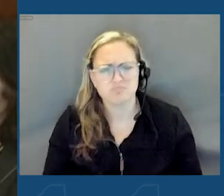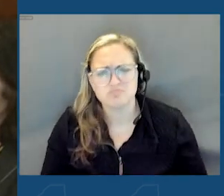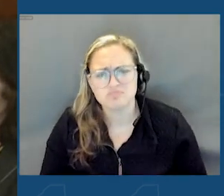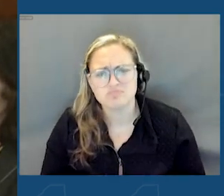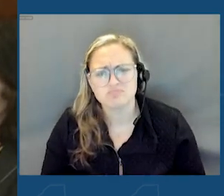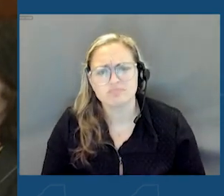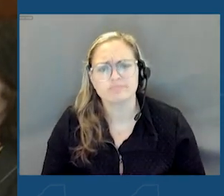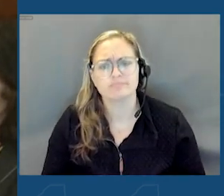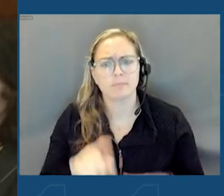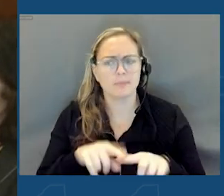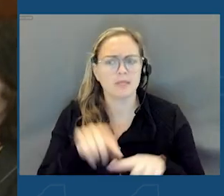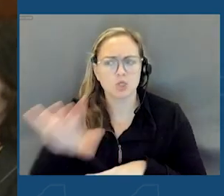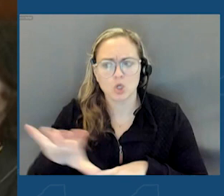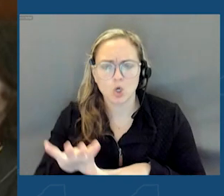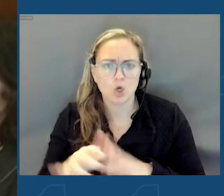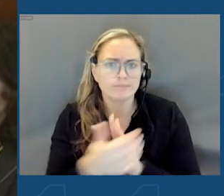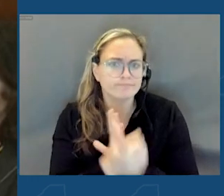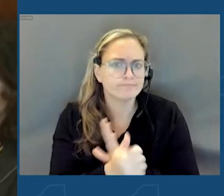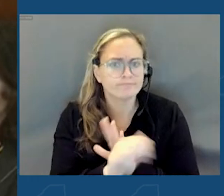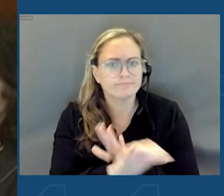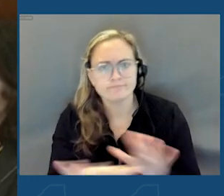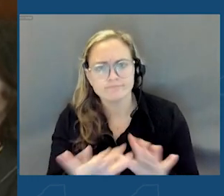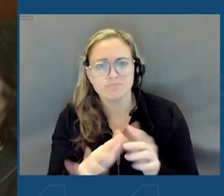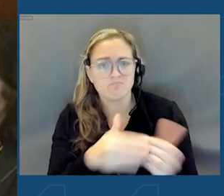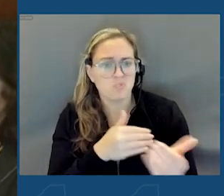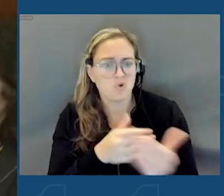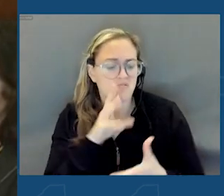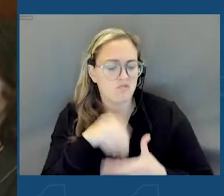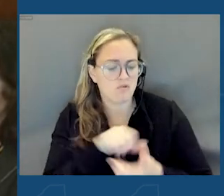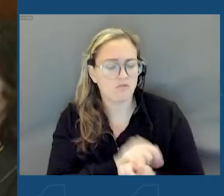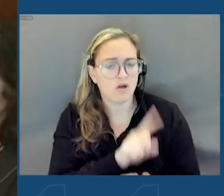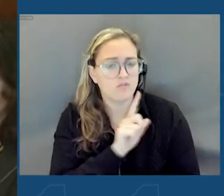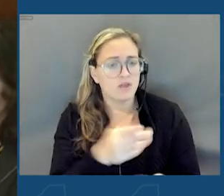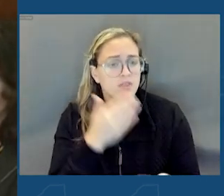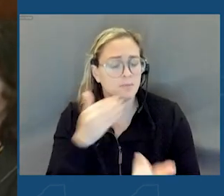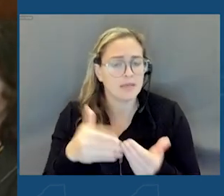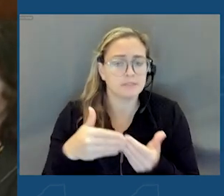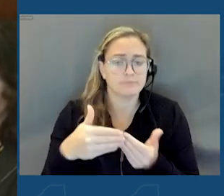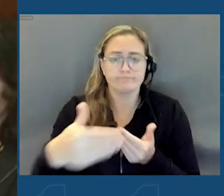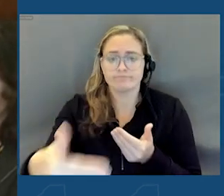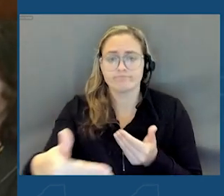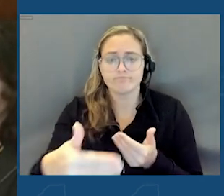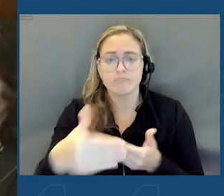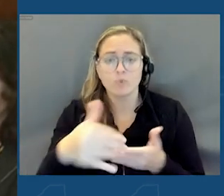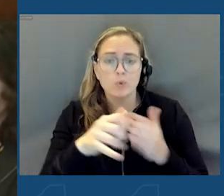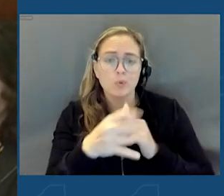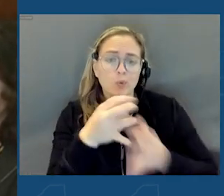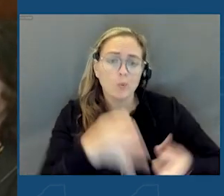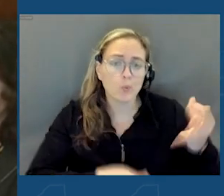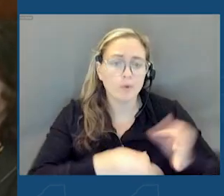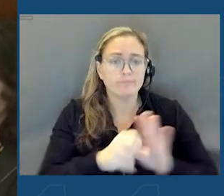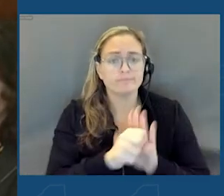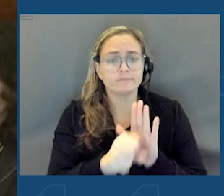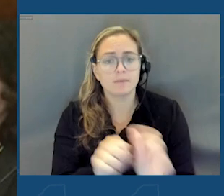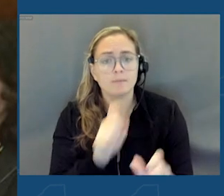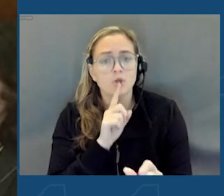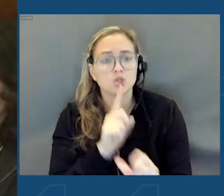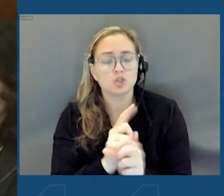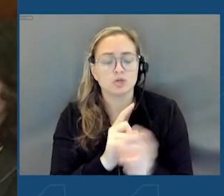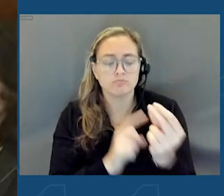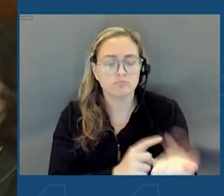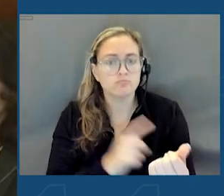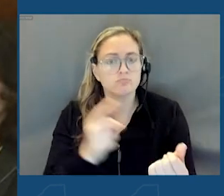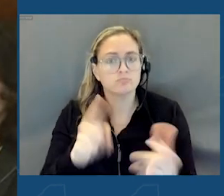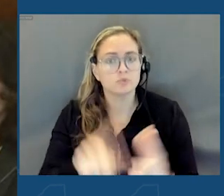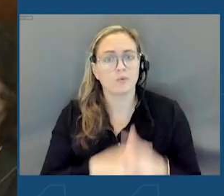merits, whenever that was. And the best way forward for the court and the state was to assure her speedy confirmation to